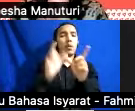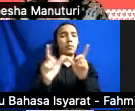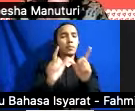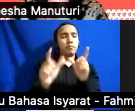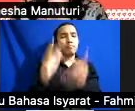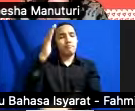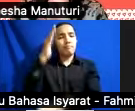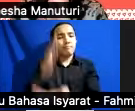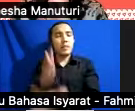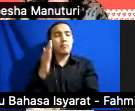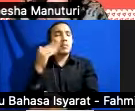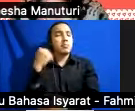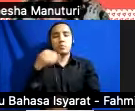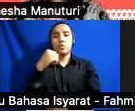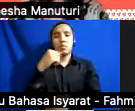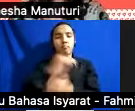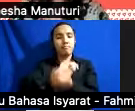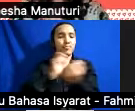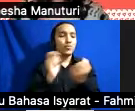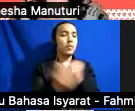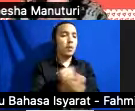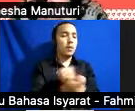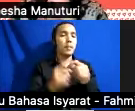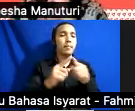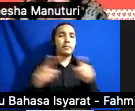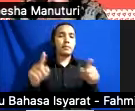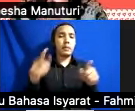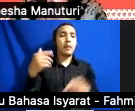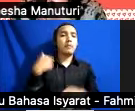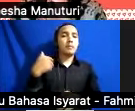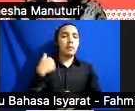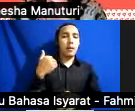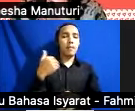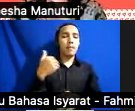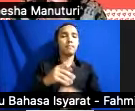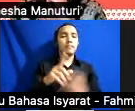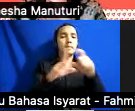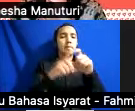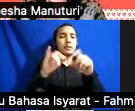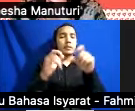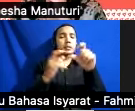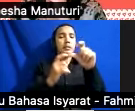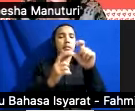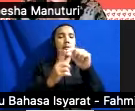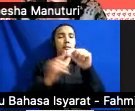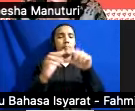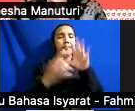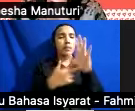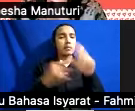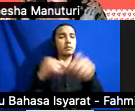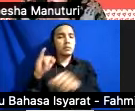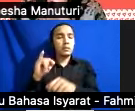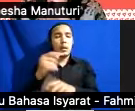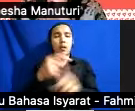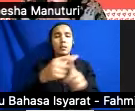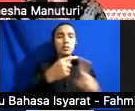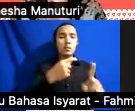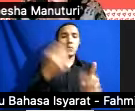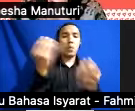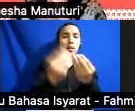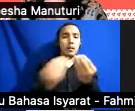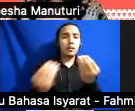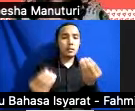cannot change at this moment, at the very least, that there's consideration from the mayor to bridge